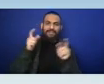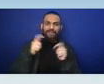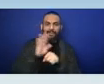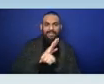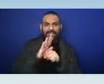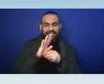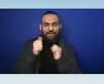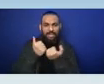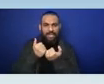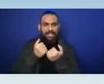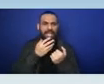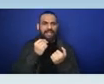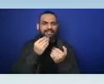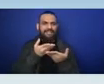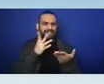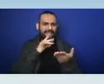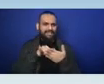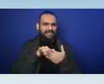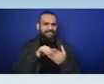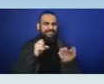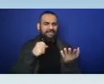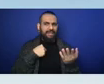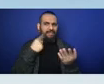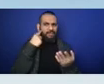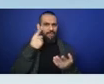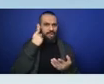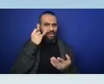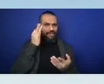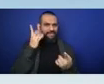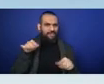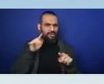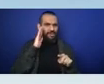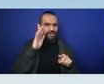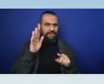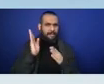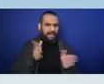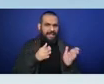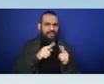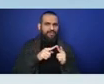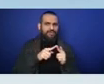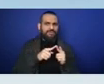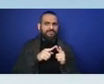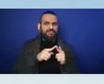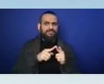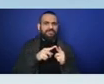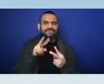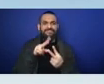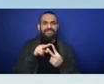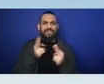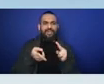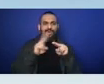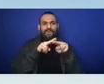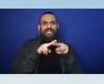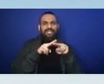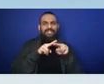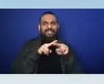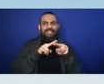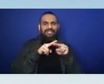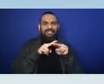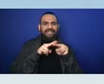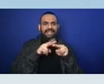in regards to financial aid for everybody. I understand that you guys were more focused on the areas that were more heavily